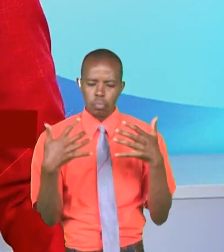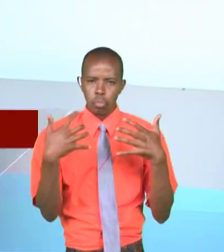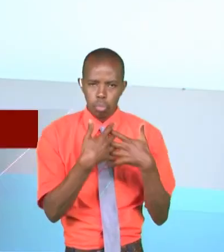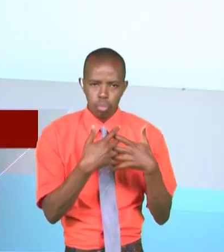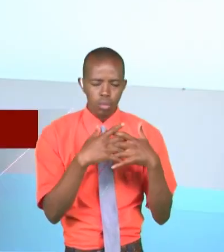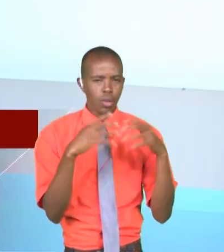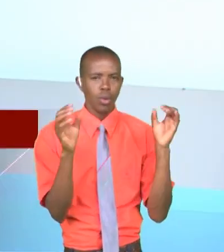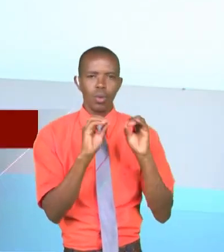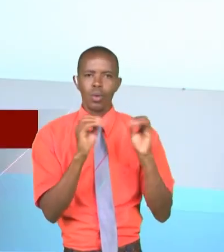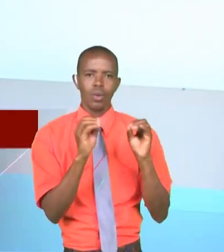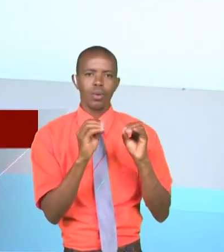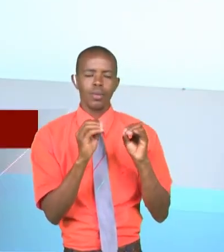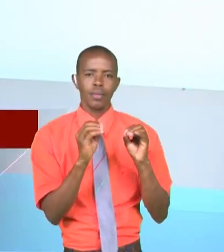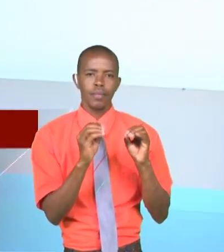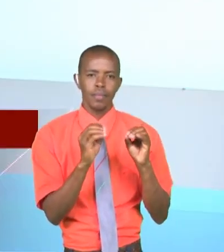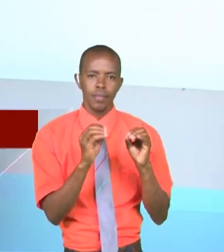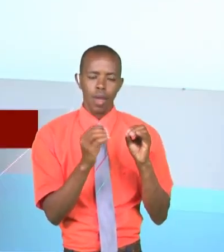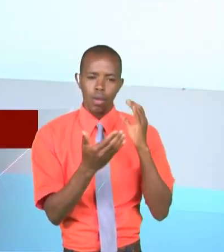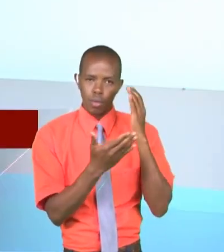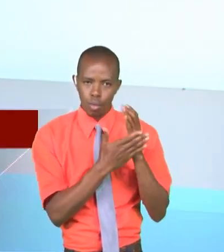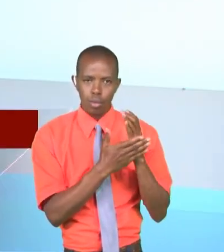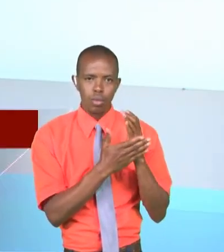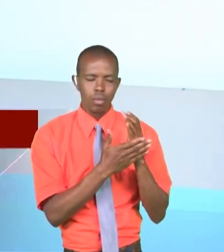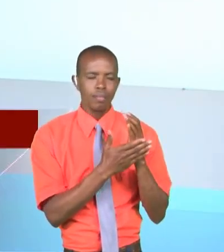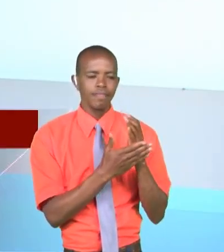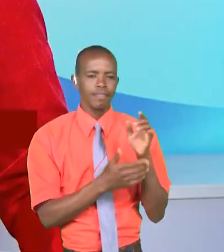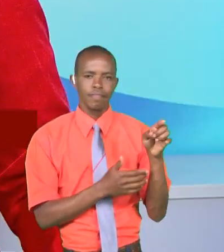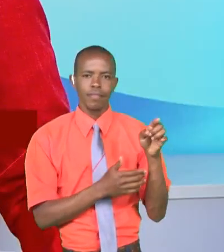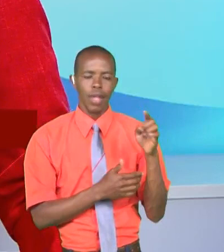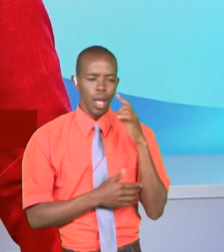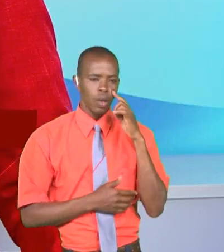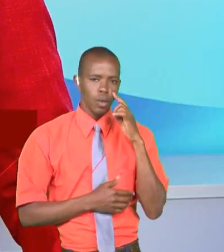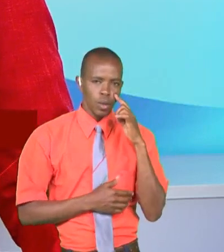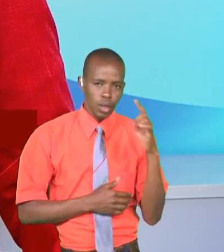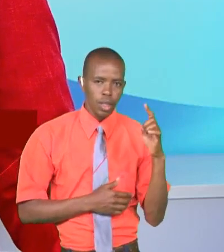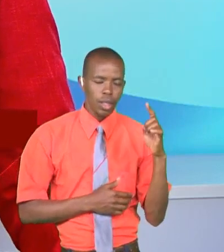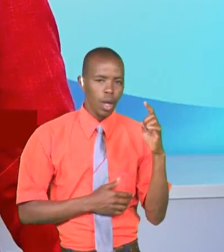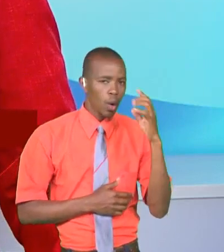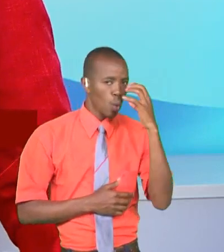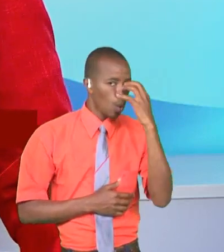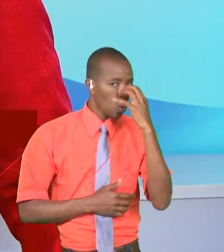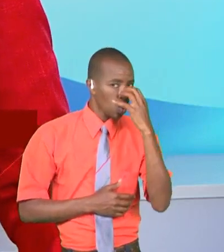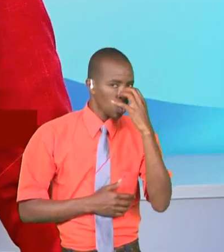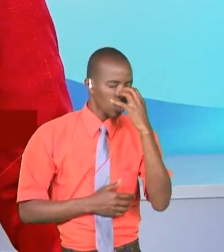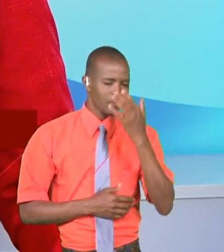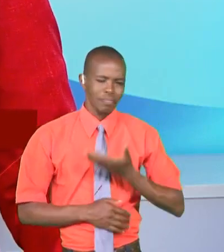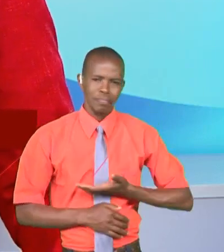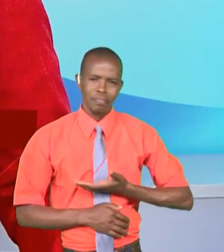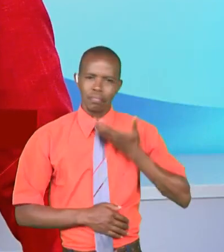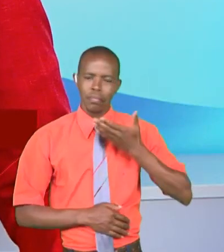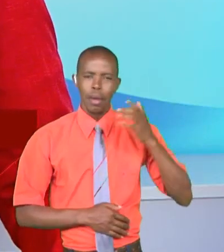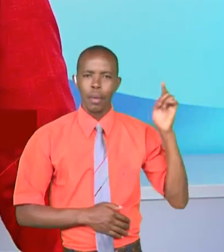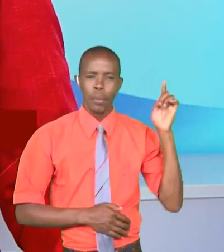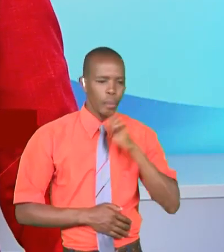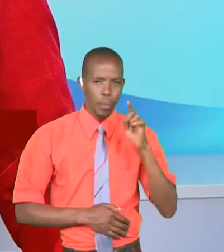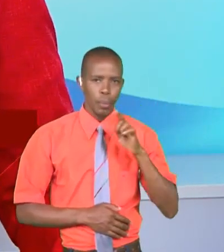who clash with personalities. Of course, that is true. You find that Ruto is very aggressive. He's a